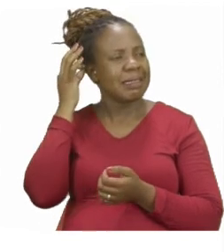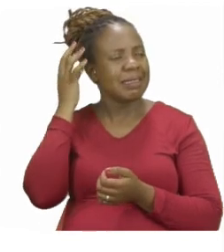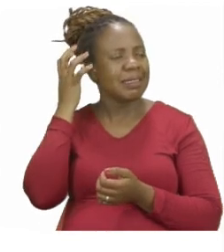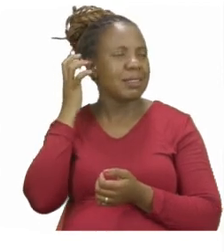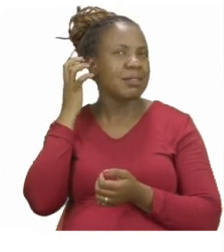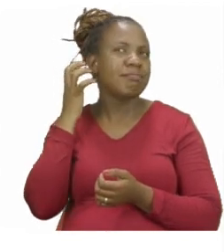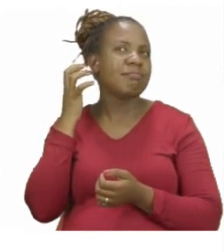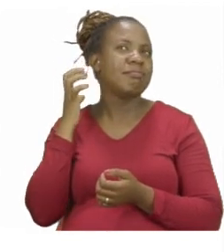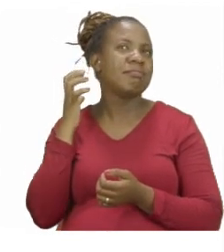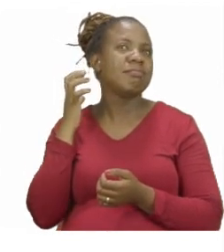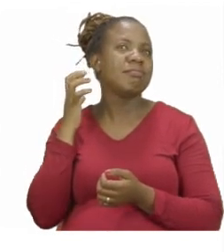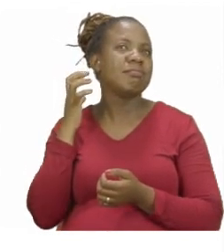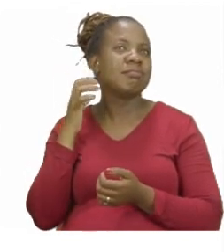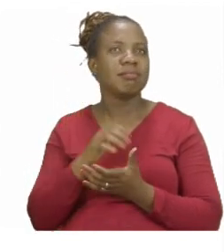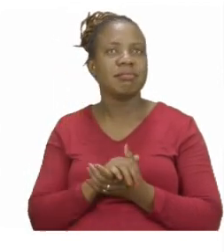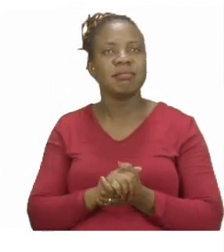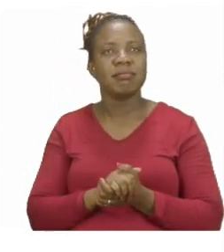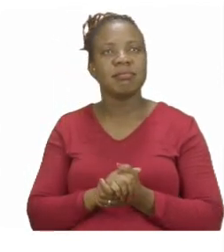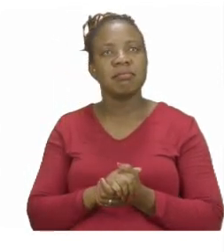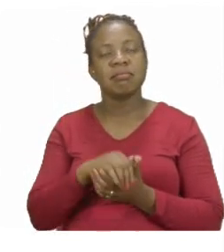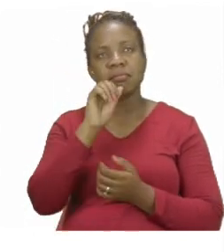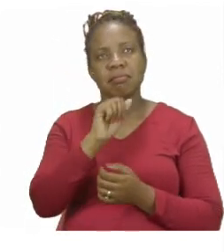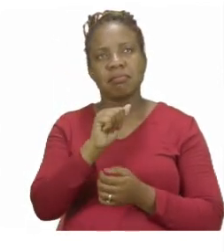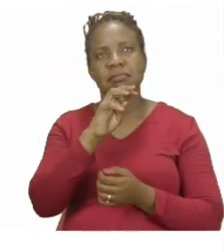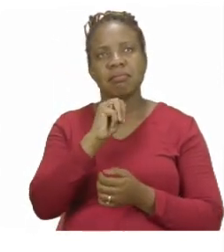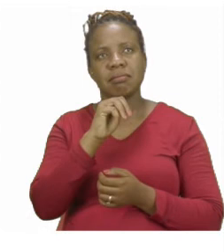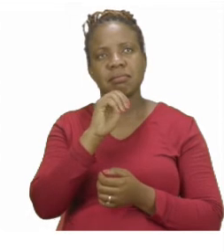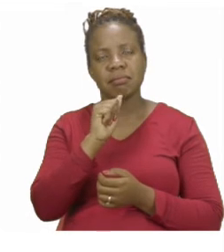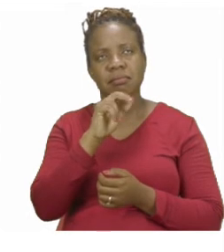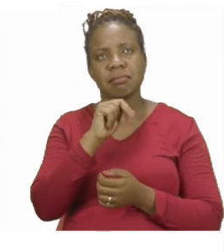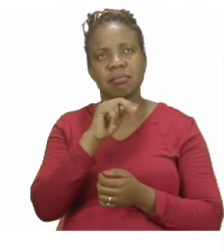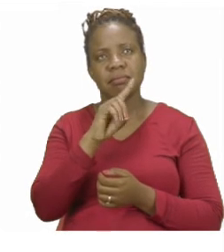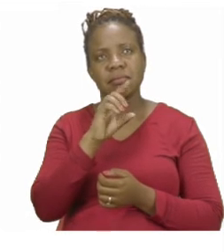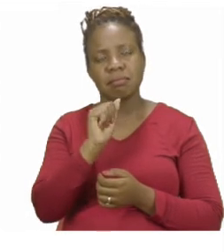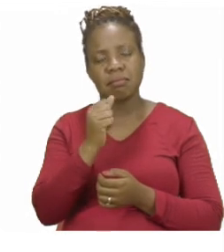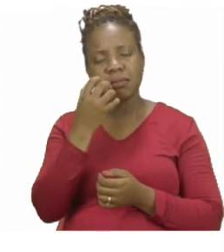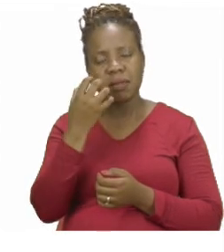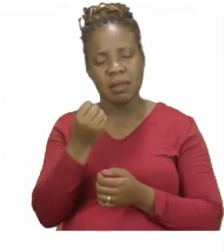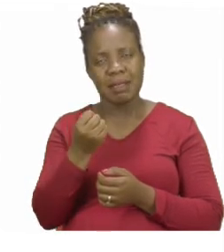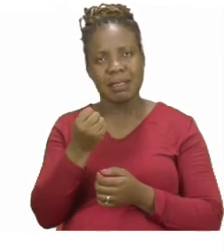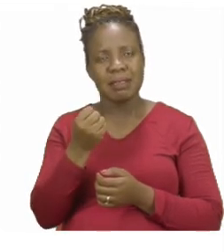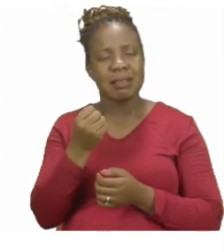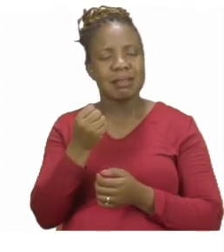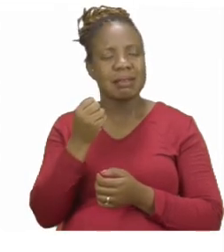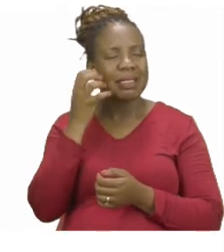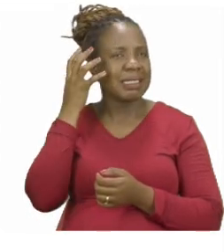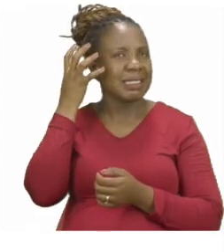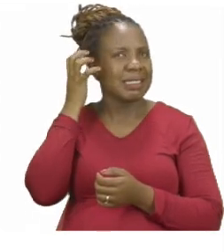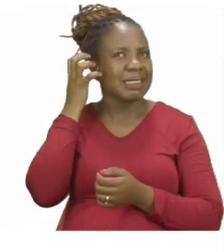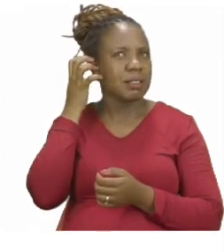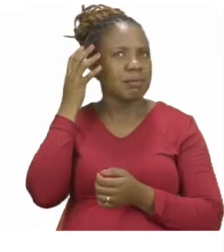read it one more time. Amanda has curly hair. Now remember once